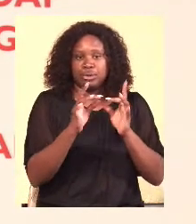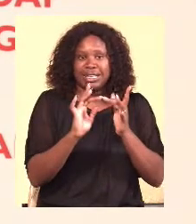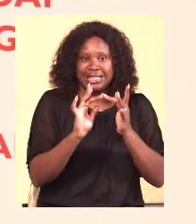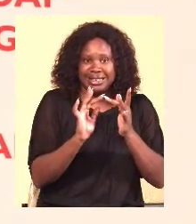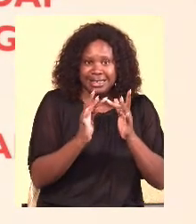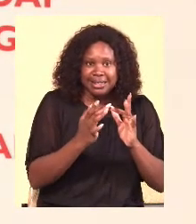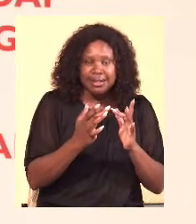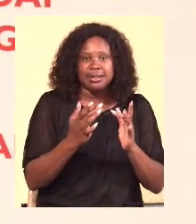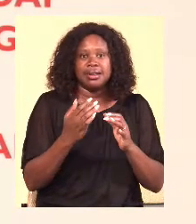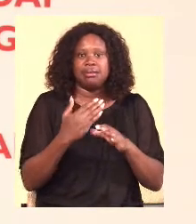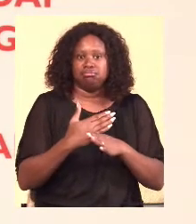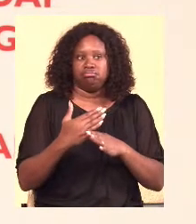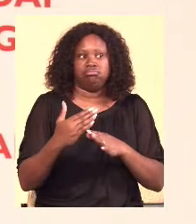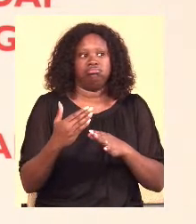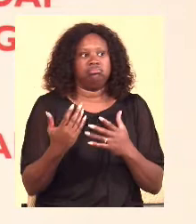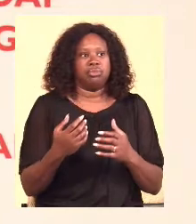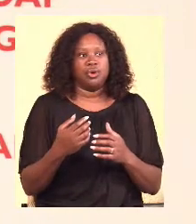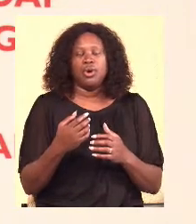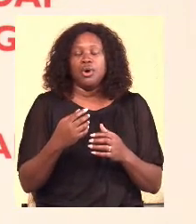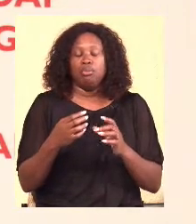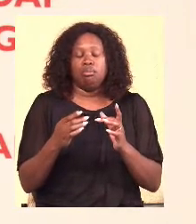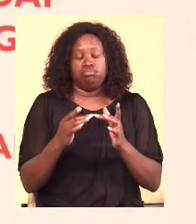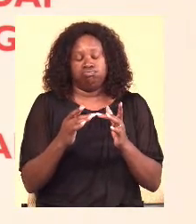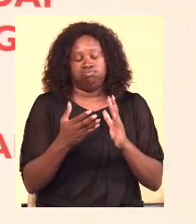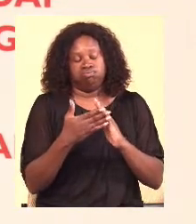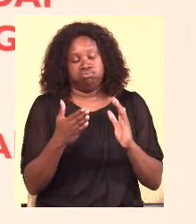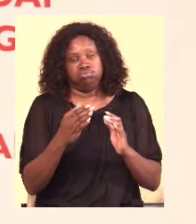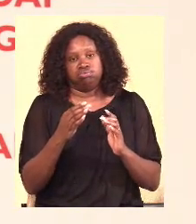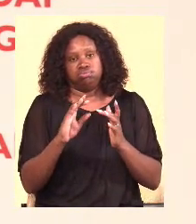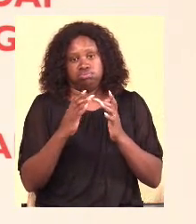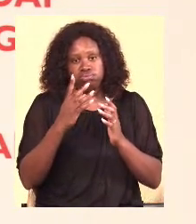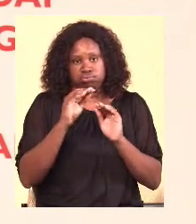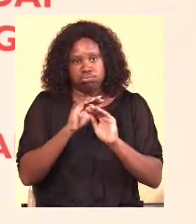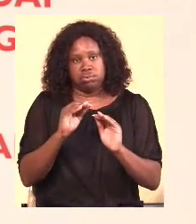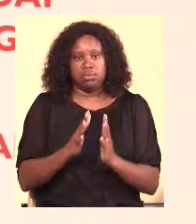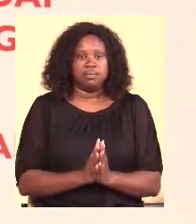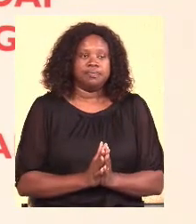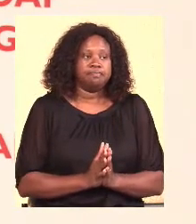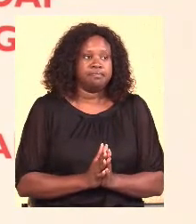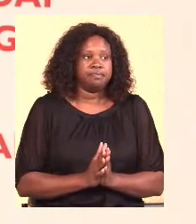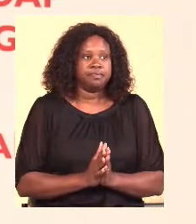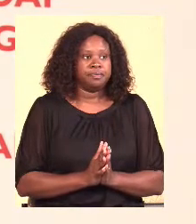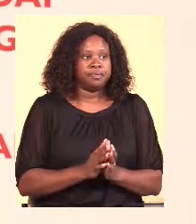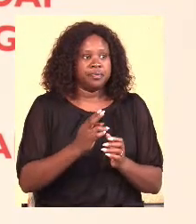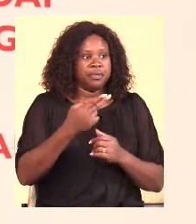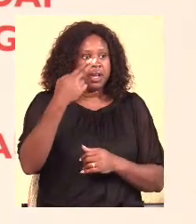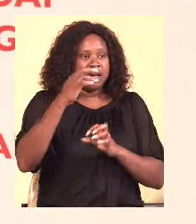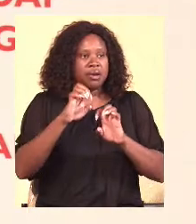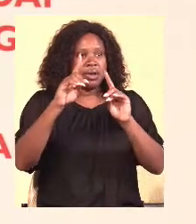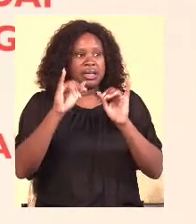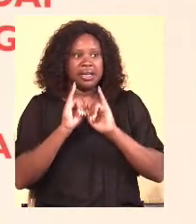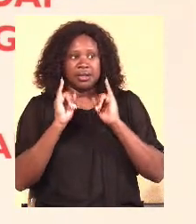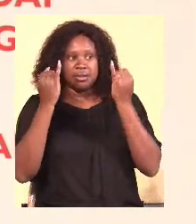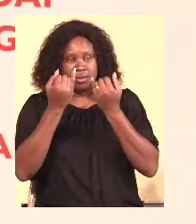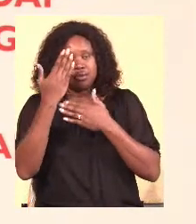able to connect to the e-learning platform that the universities are providing. Higher educational institutions, I'm